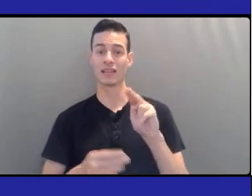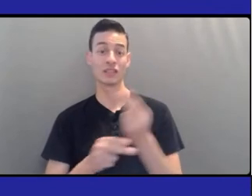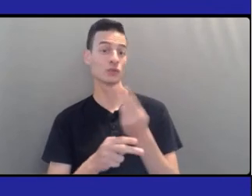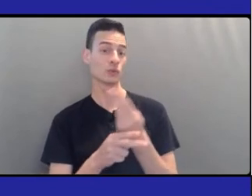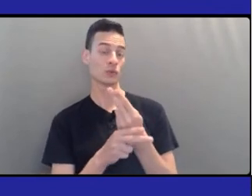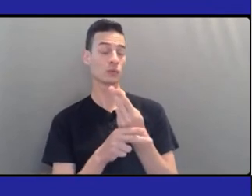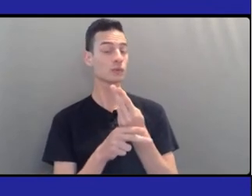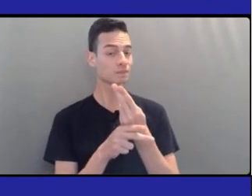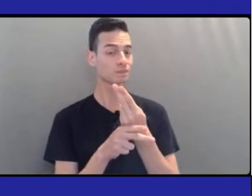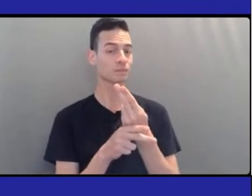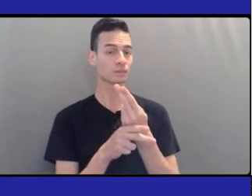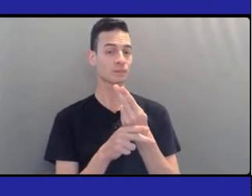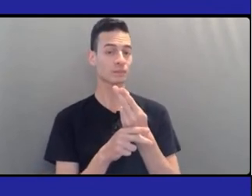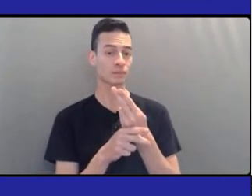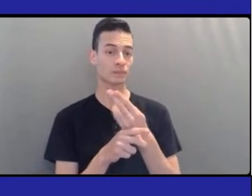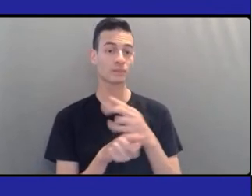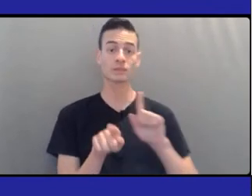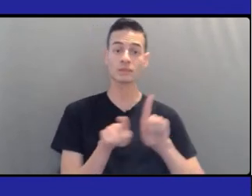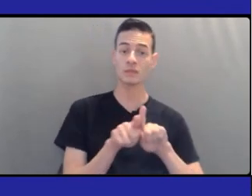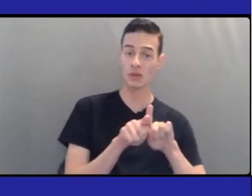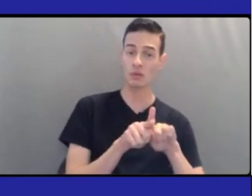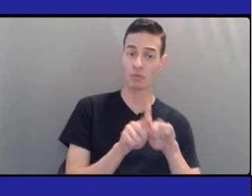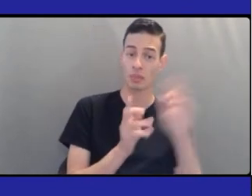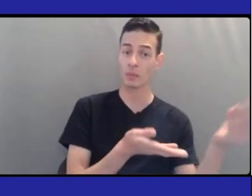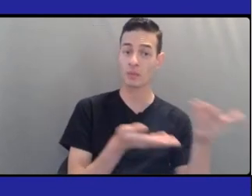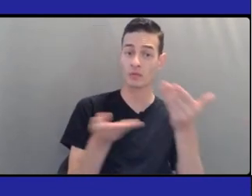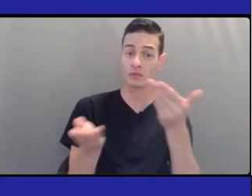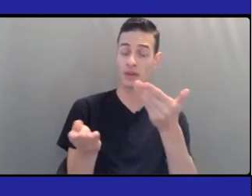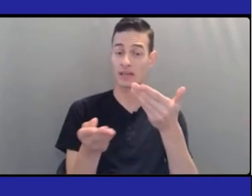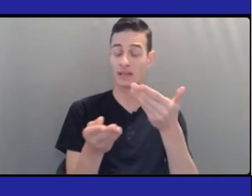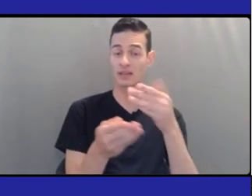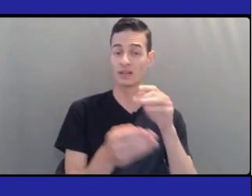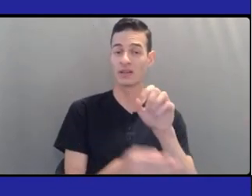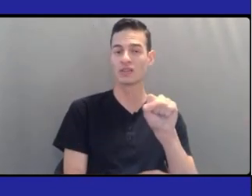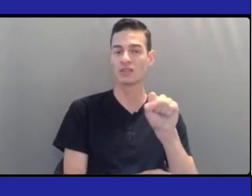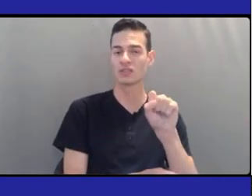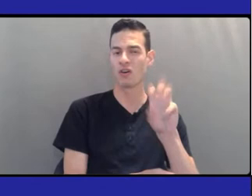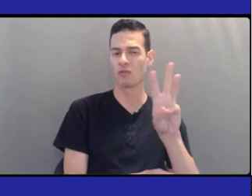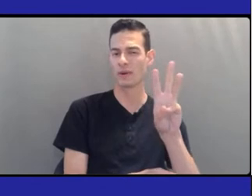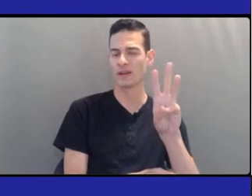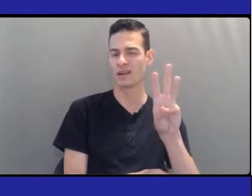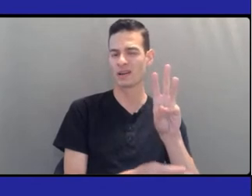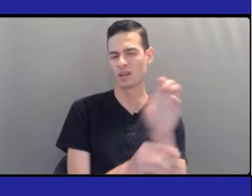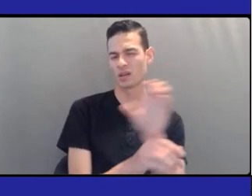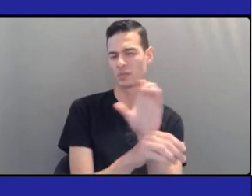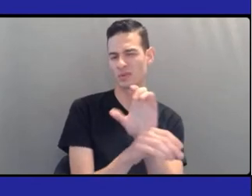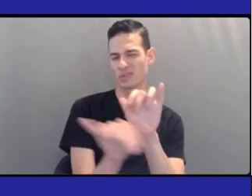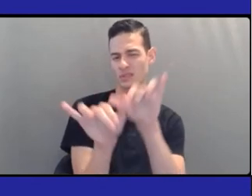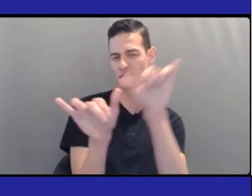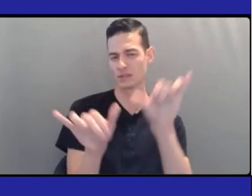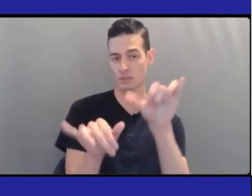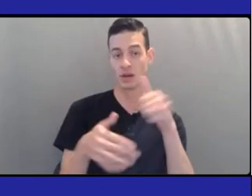implemented software to help us on needing the daily amounts of linen on patient care units.